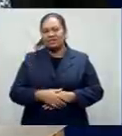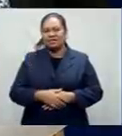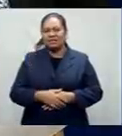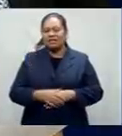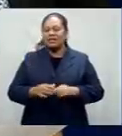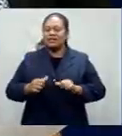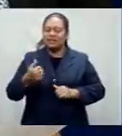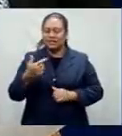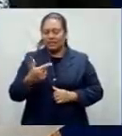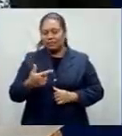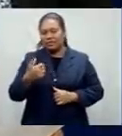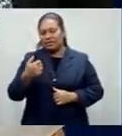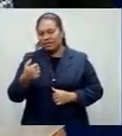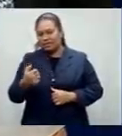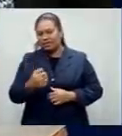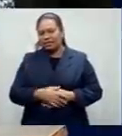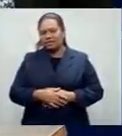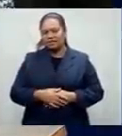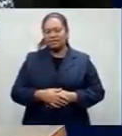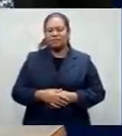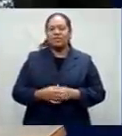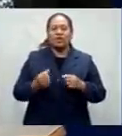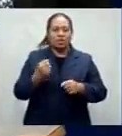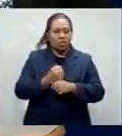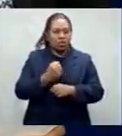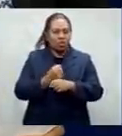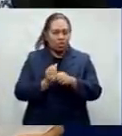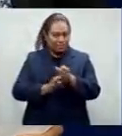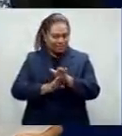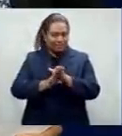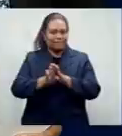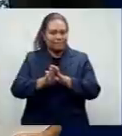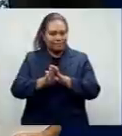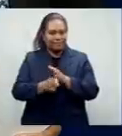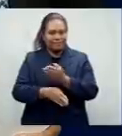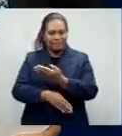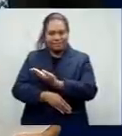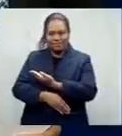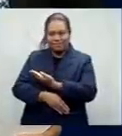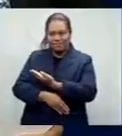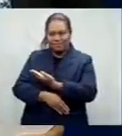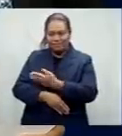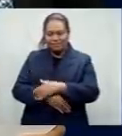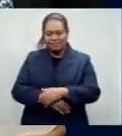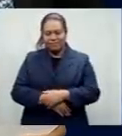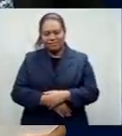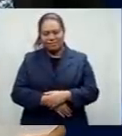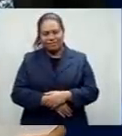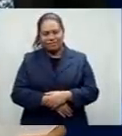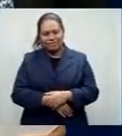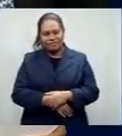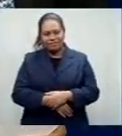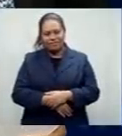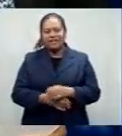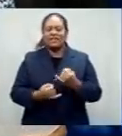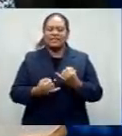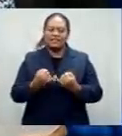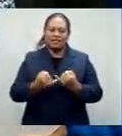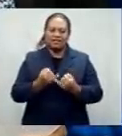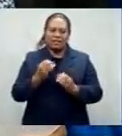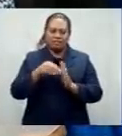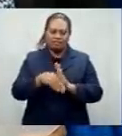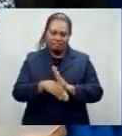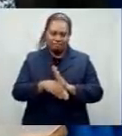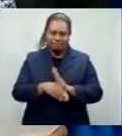at 76.57 a barrel. Gold rose again to end at 1,792 per ounce, and silver down